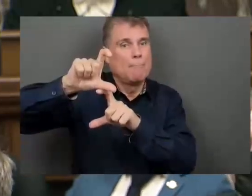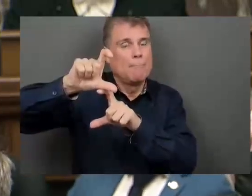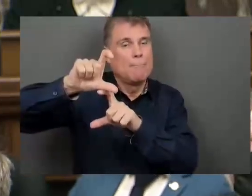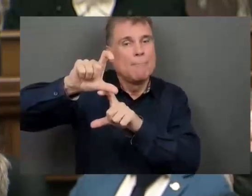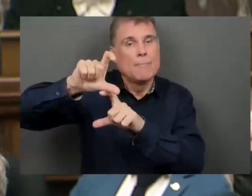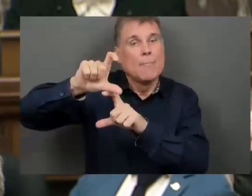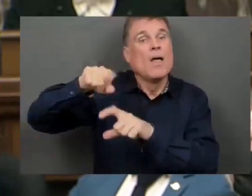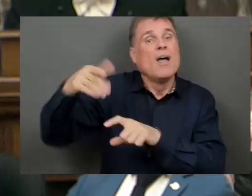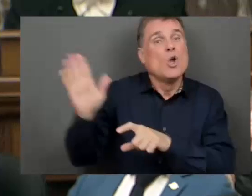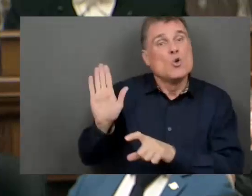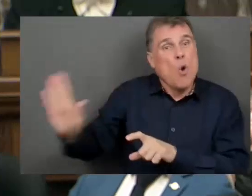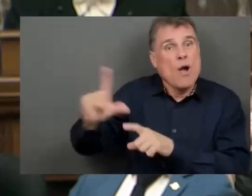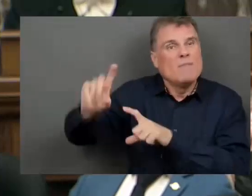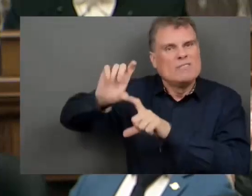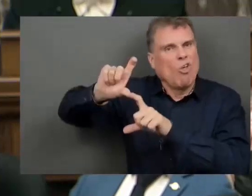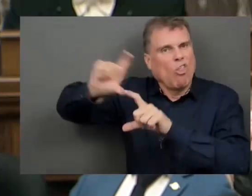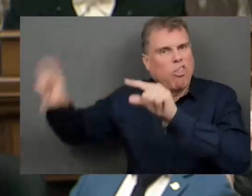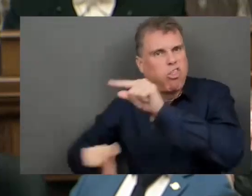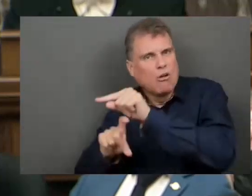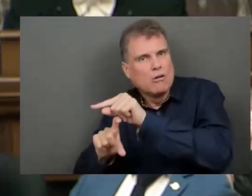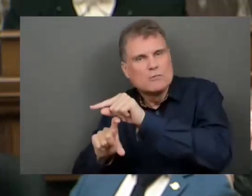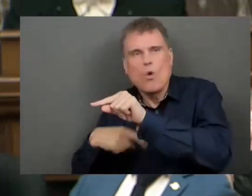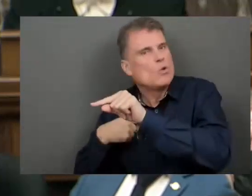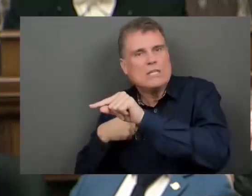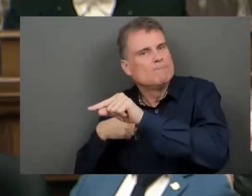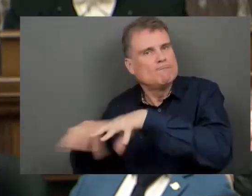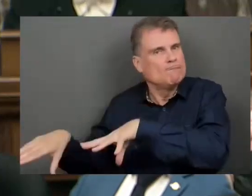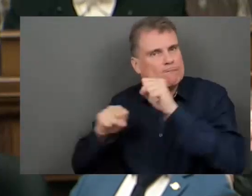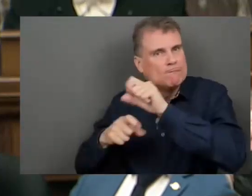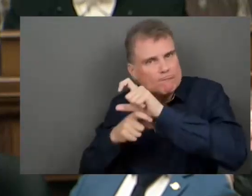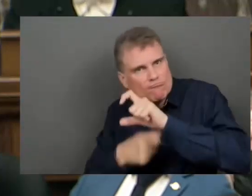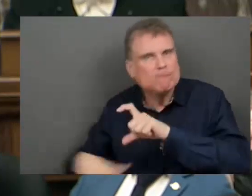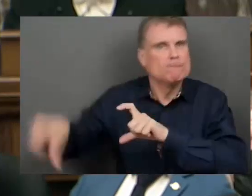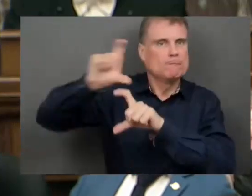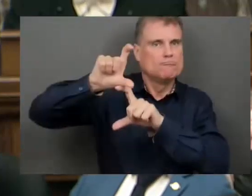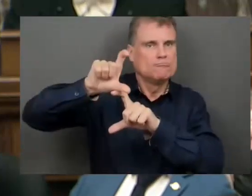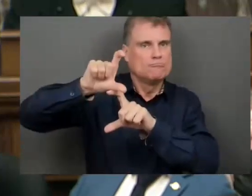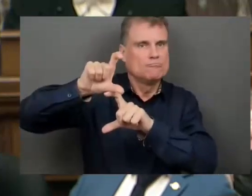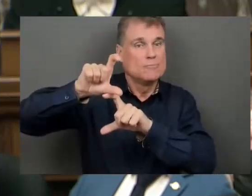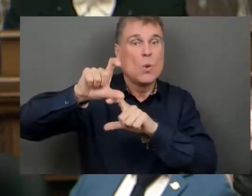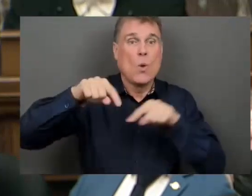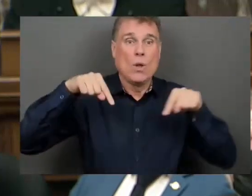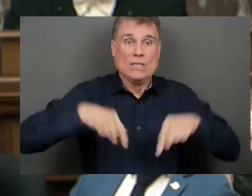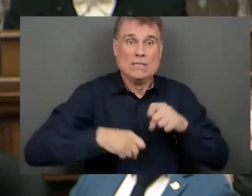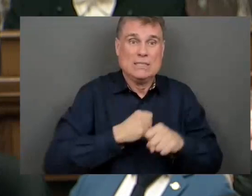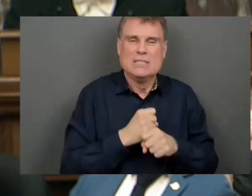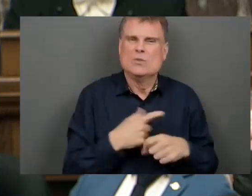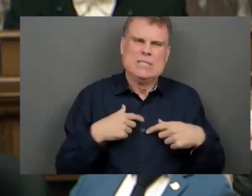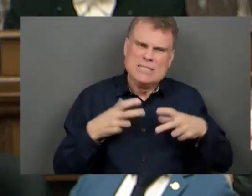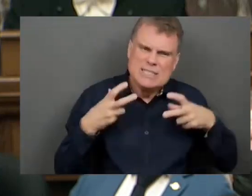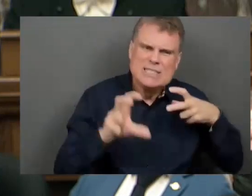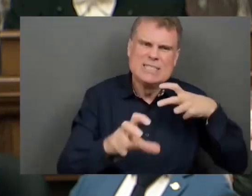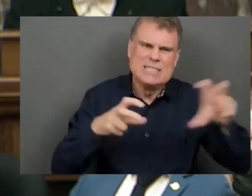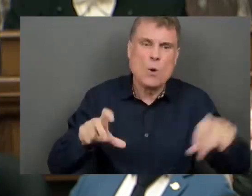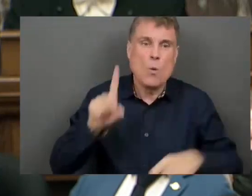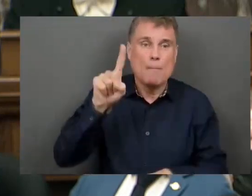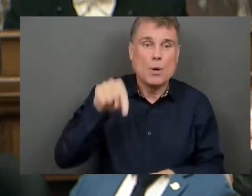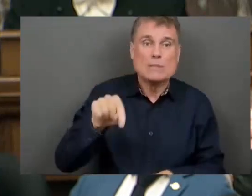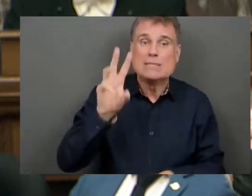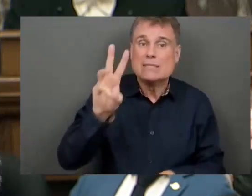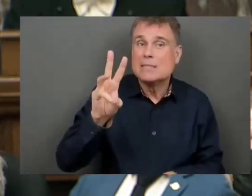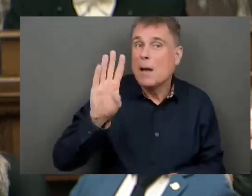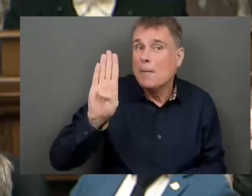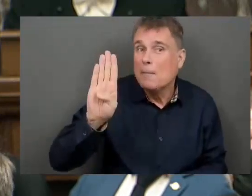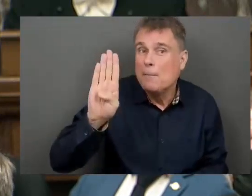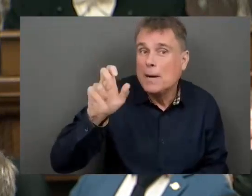And this year, our budget invests another $1.6 billion over 3 years to support expanded